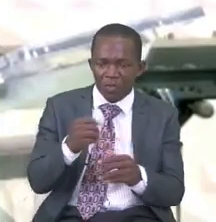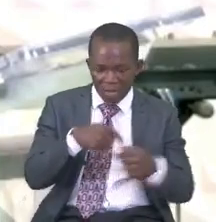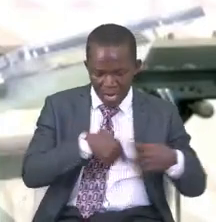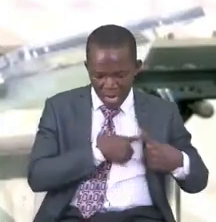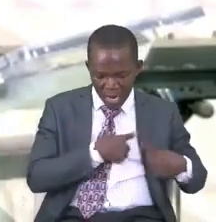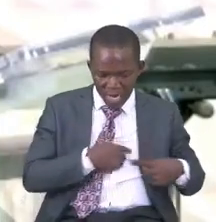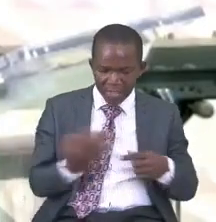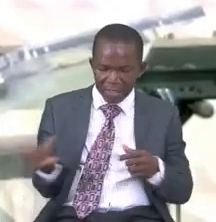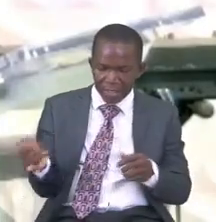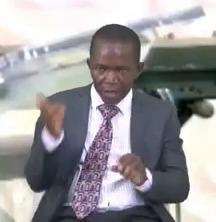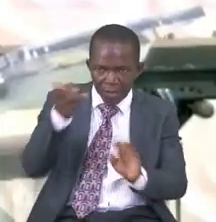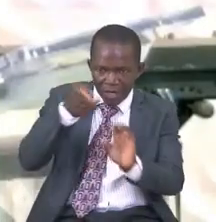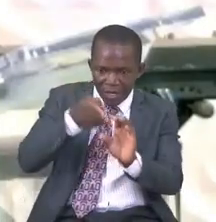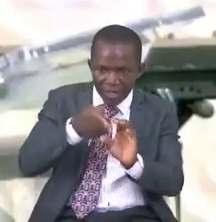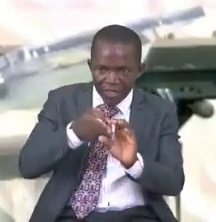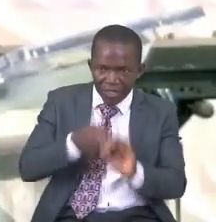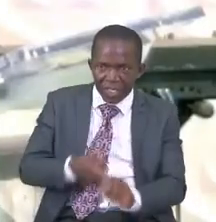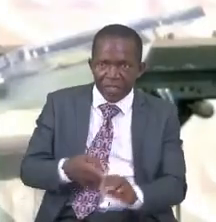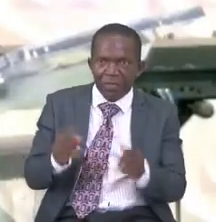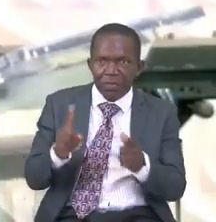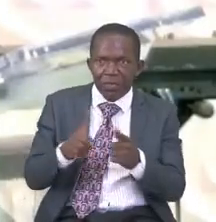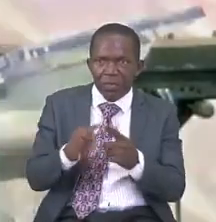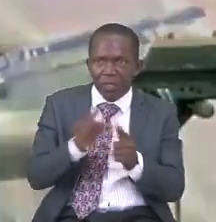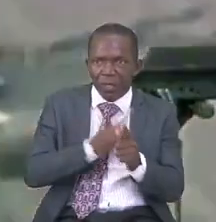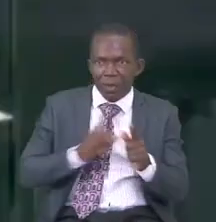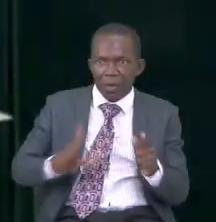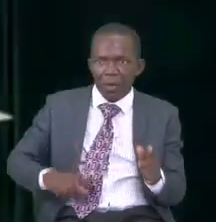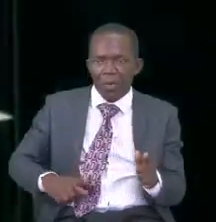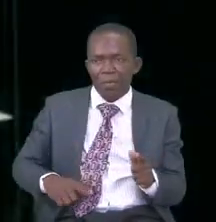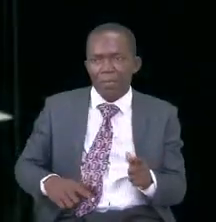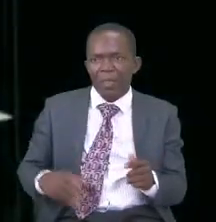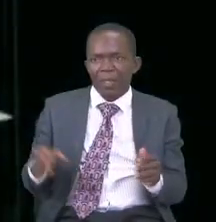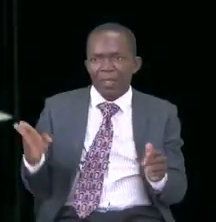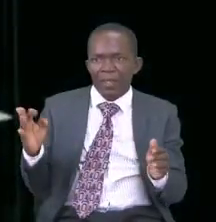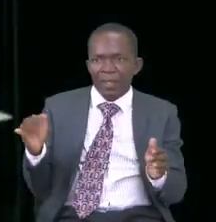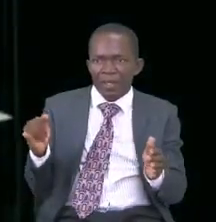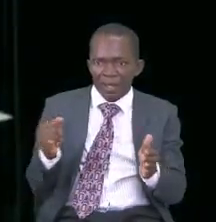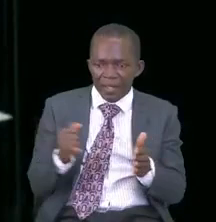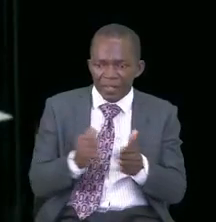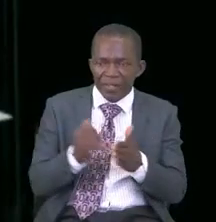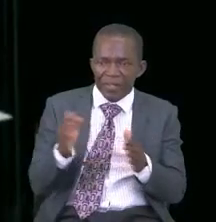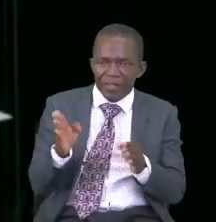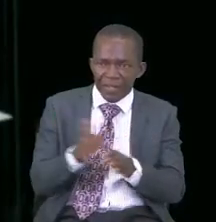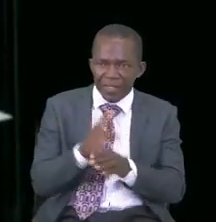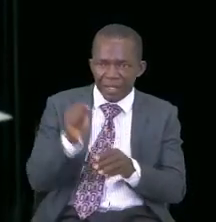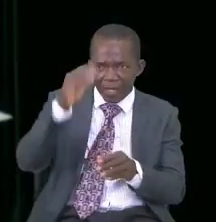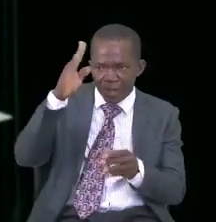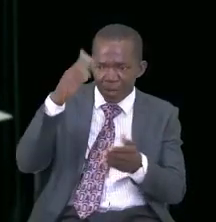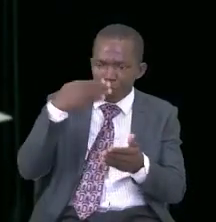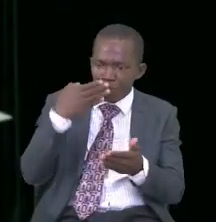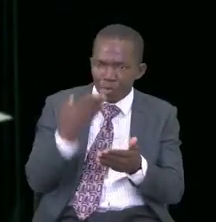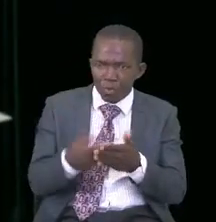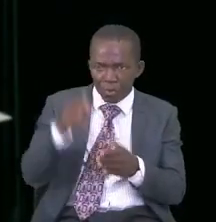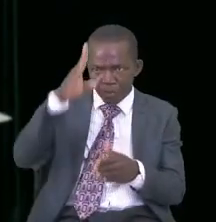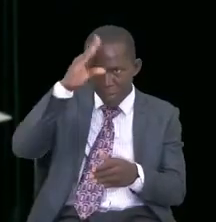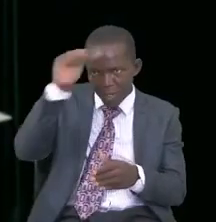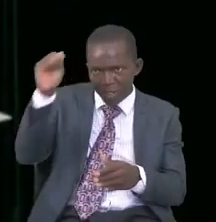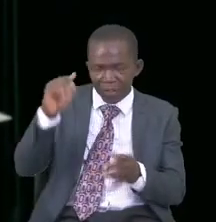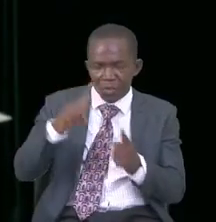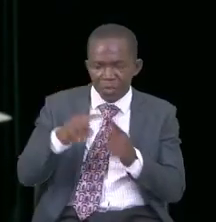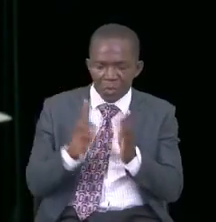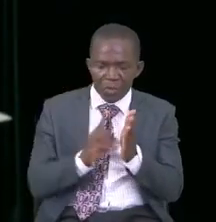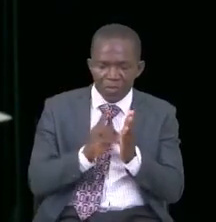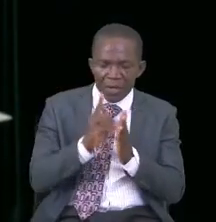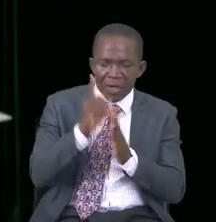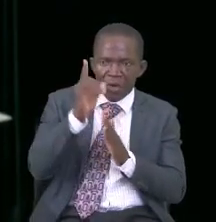unto the Lord. For he was a good man. It takes a good man to raise good men. It says